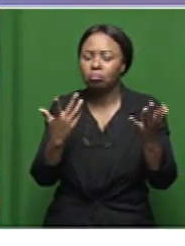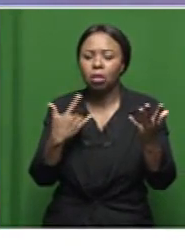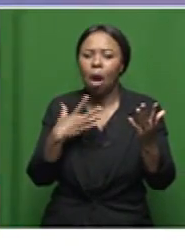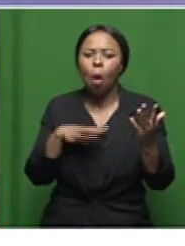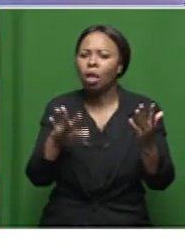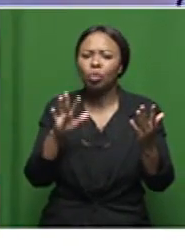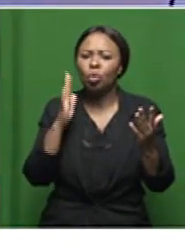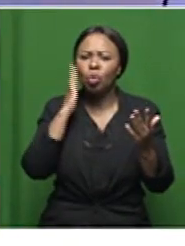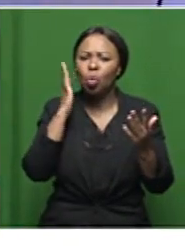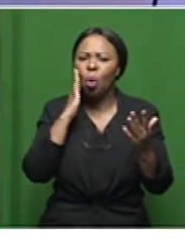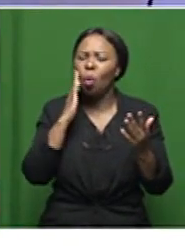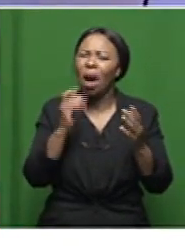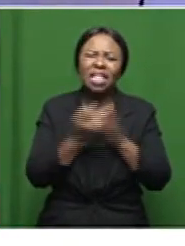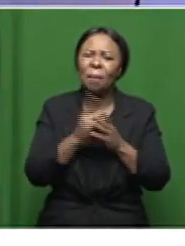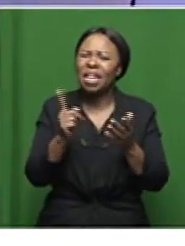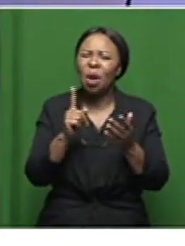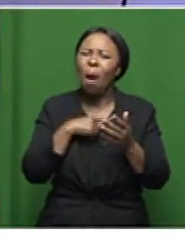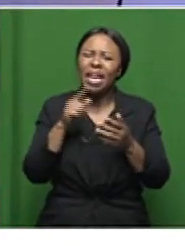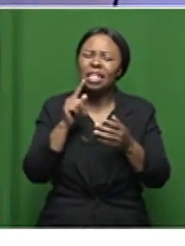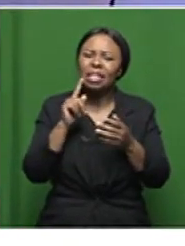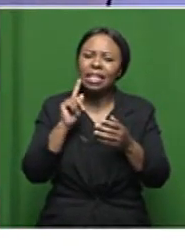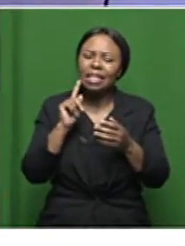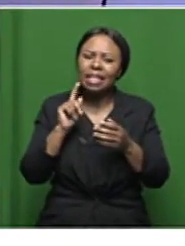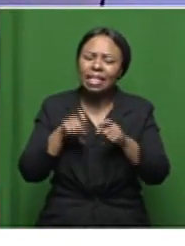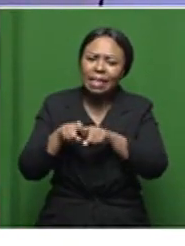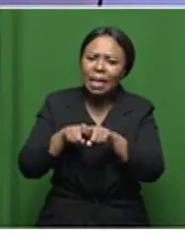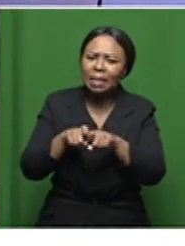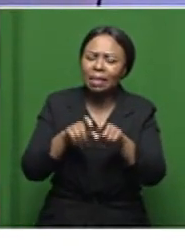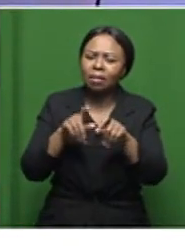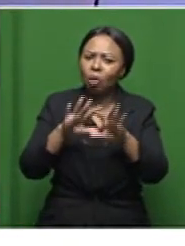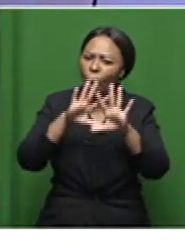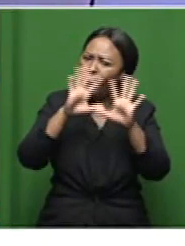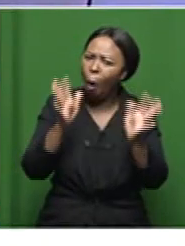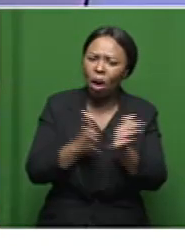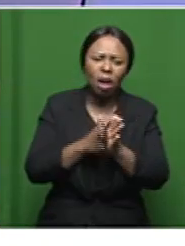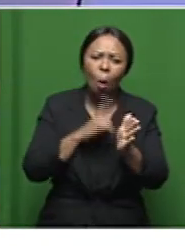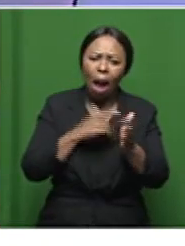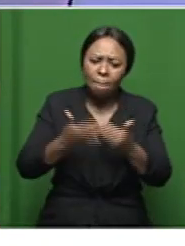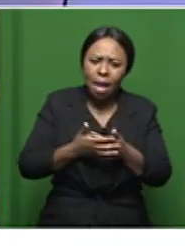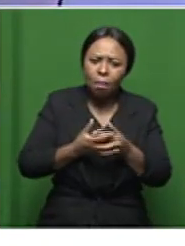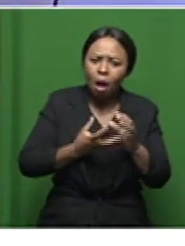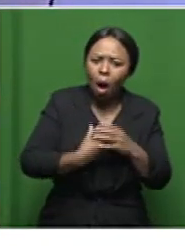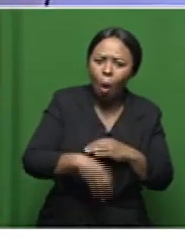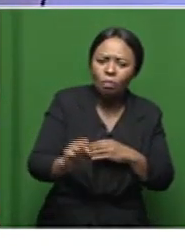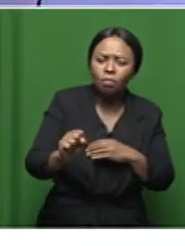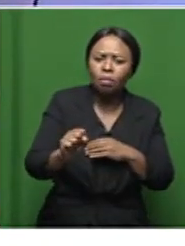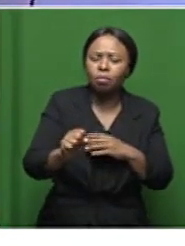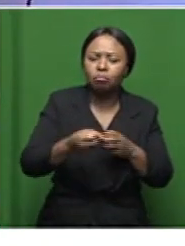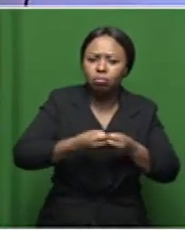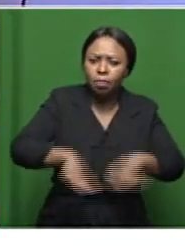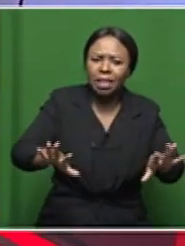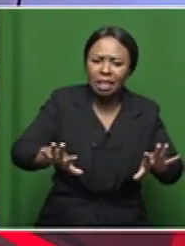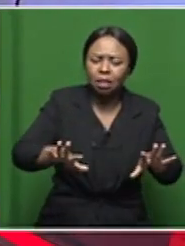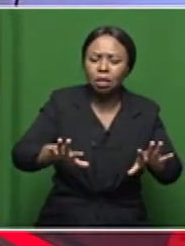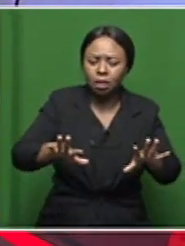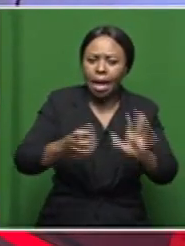what causes it. They did all kind of tests, because after the second miscarriage, they did all kind of tests. They